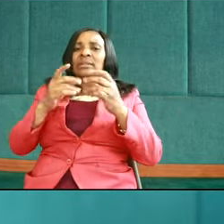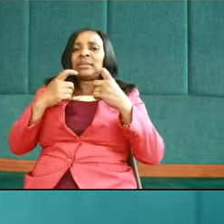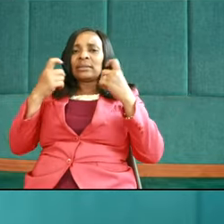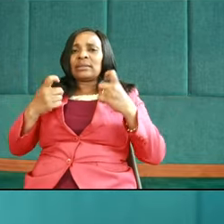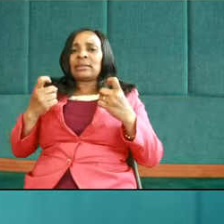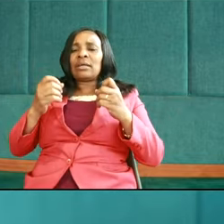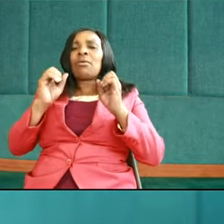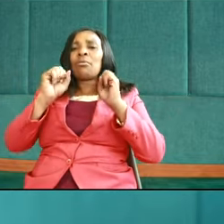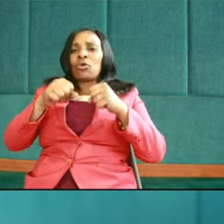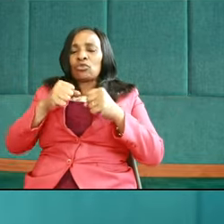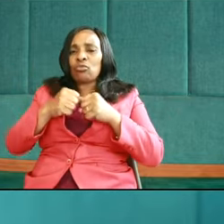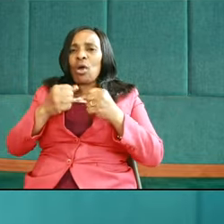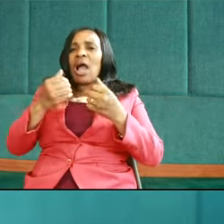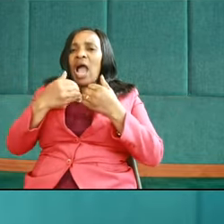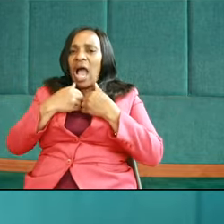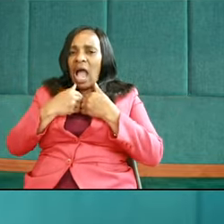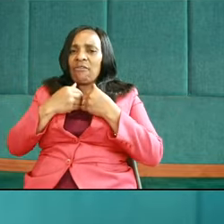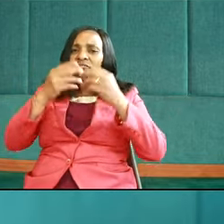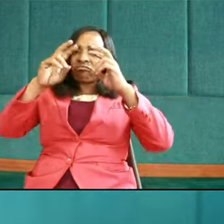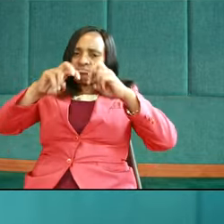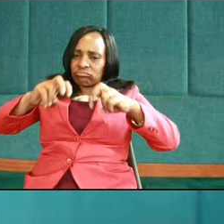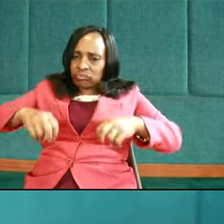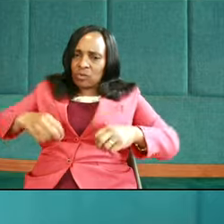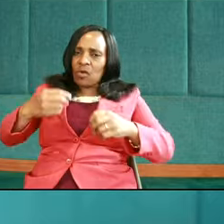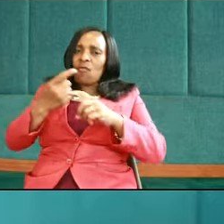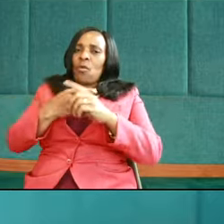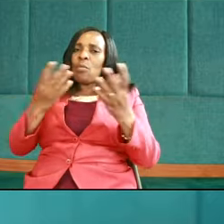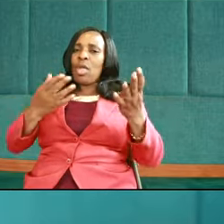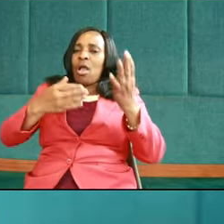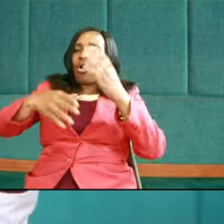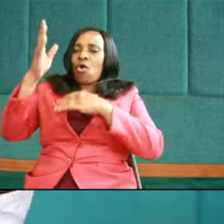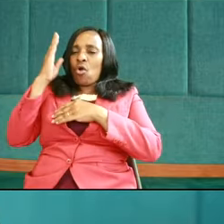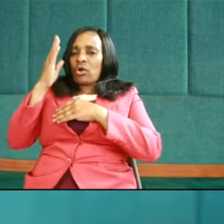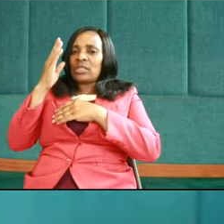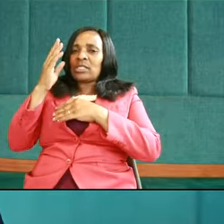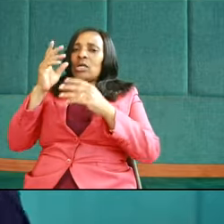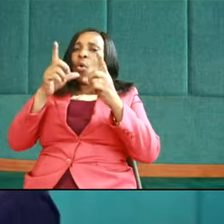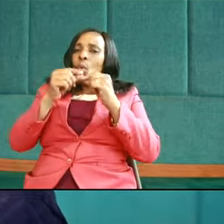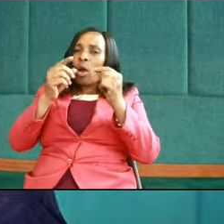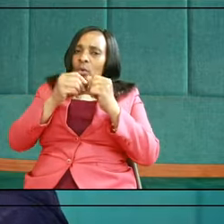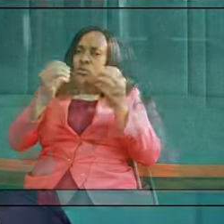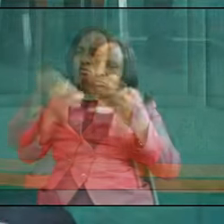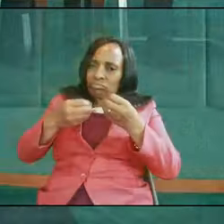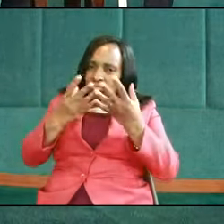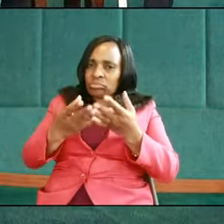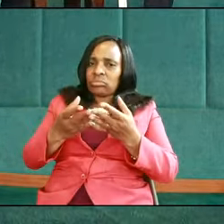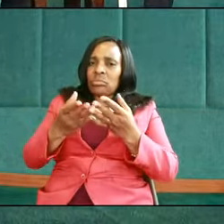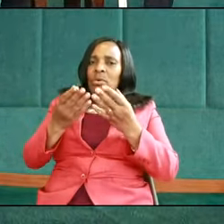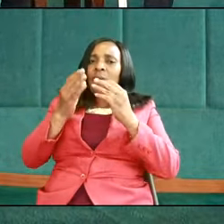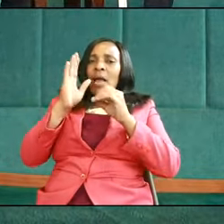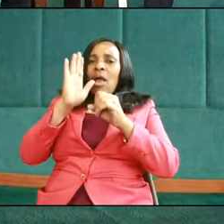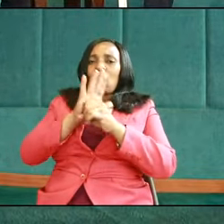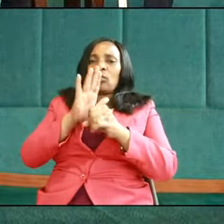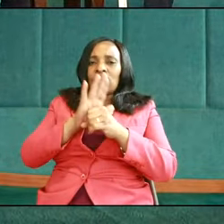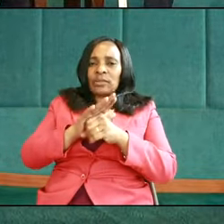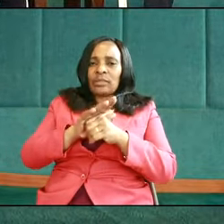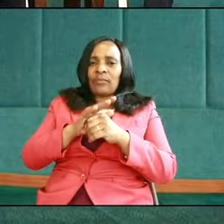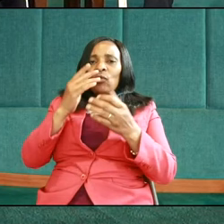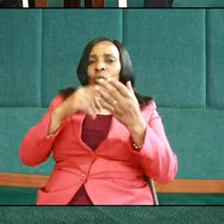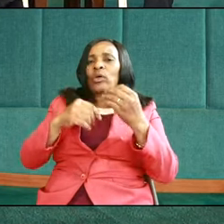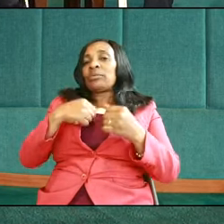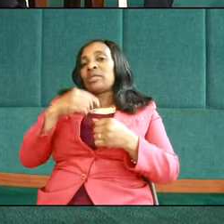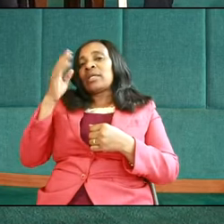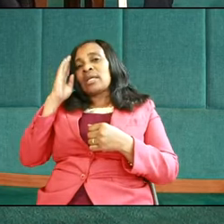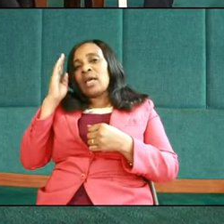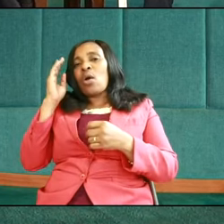the Lord and truly dig into his word and apply it most definitely. So from what I hear, what you're